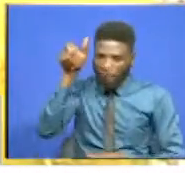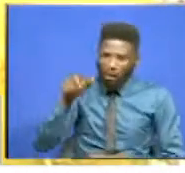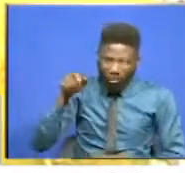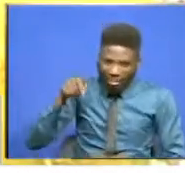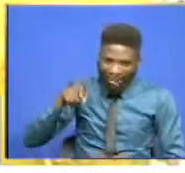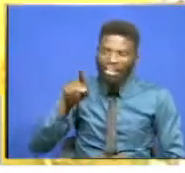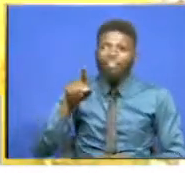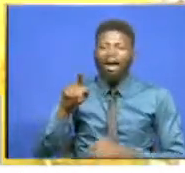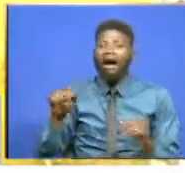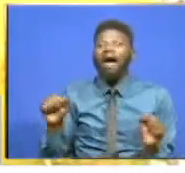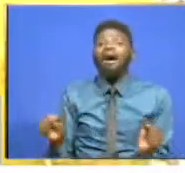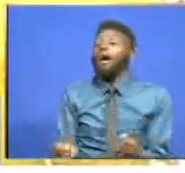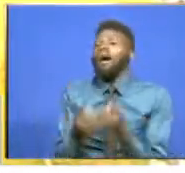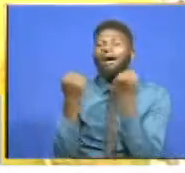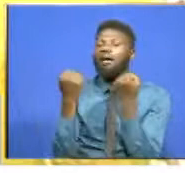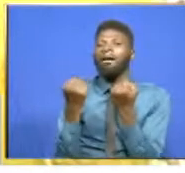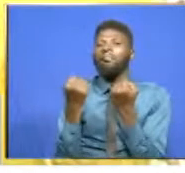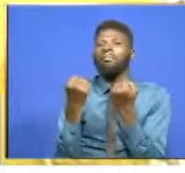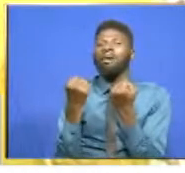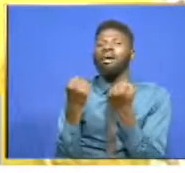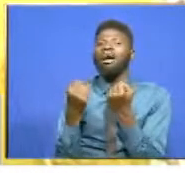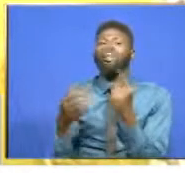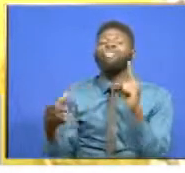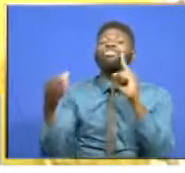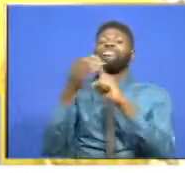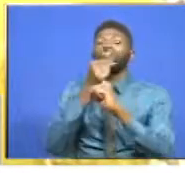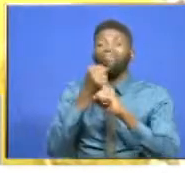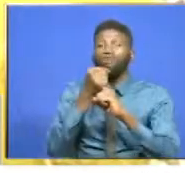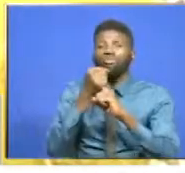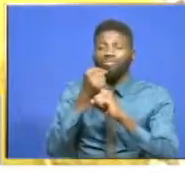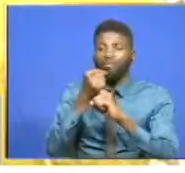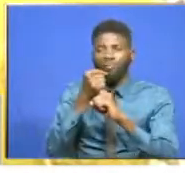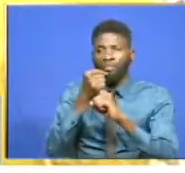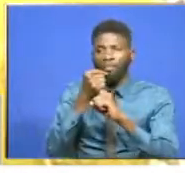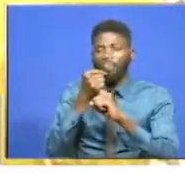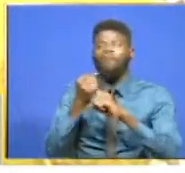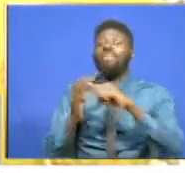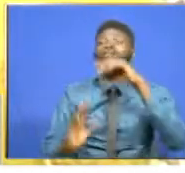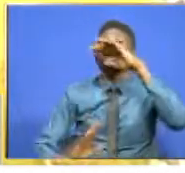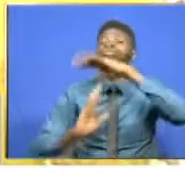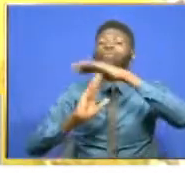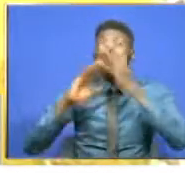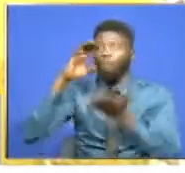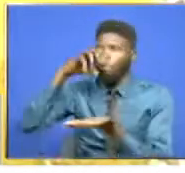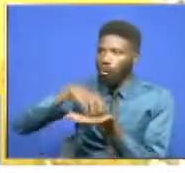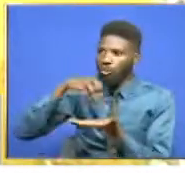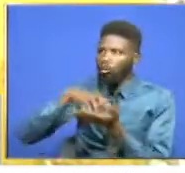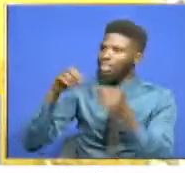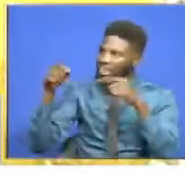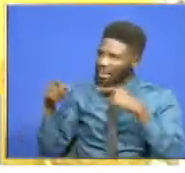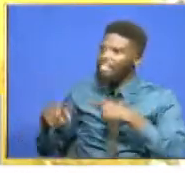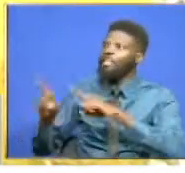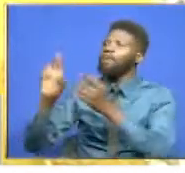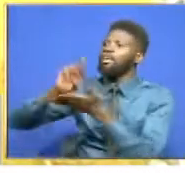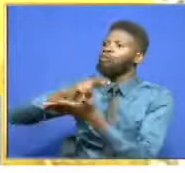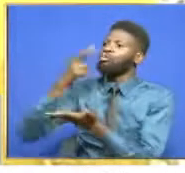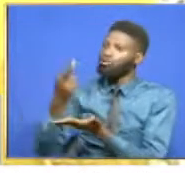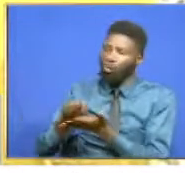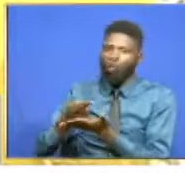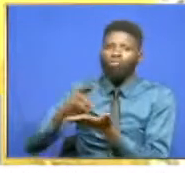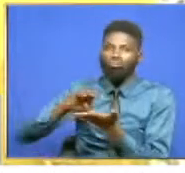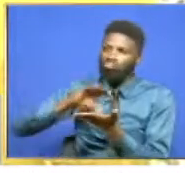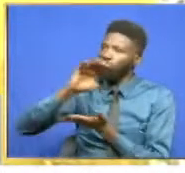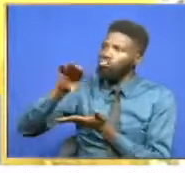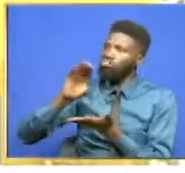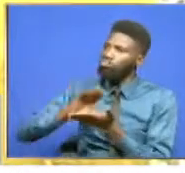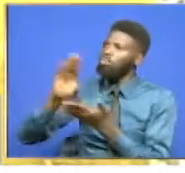of the house, the unifying factor of the country, does it distribute resources in